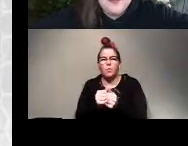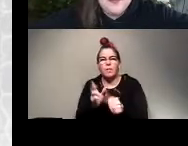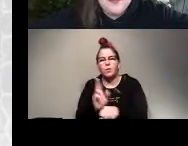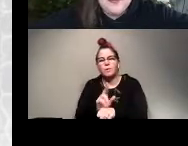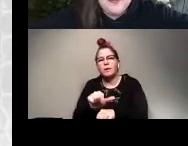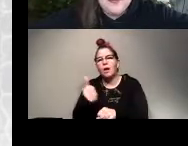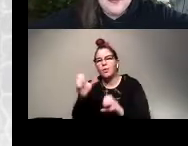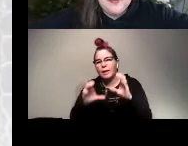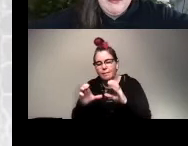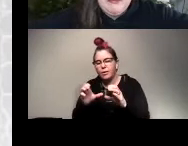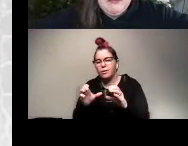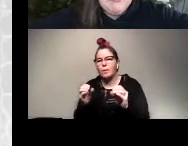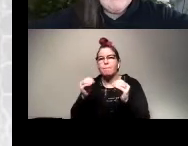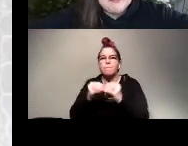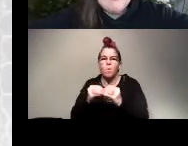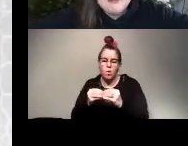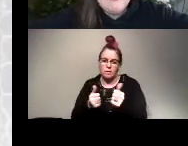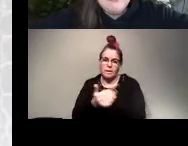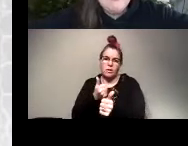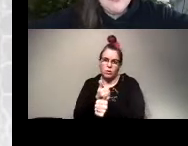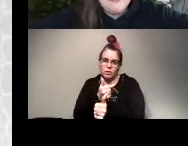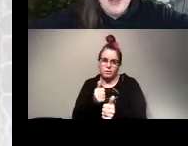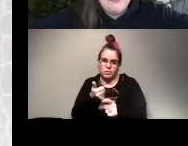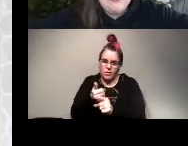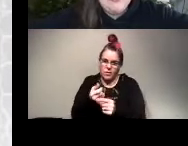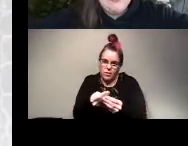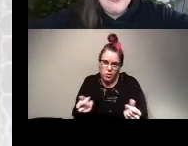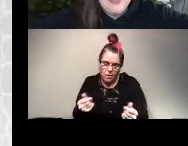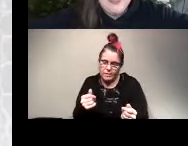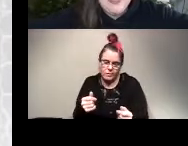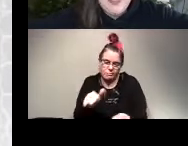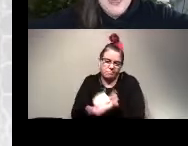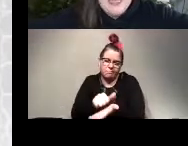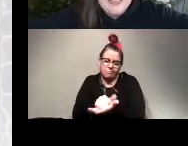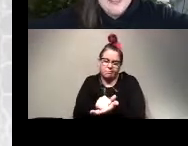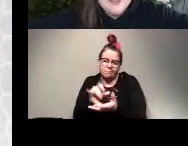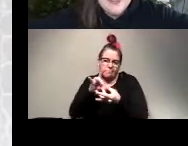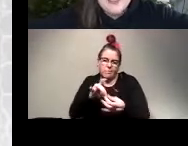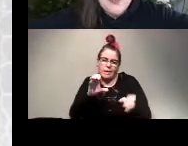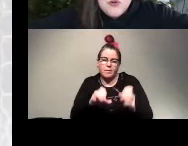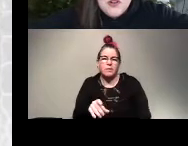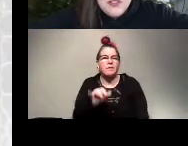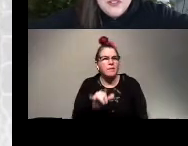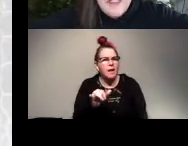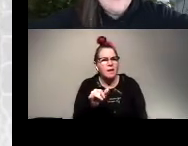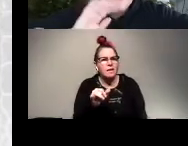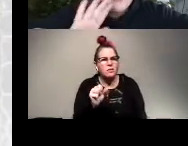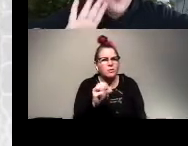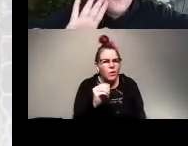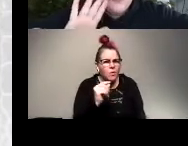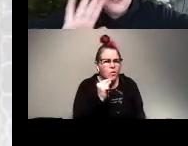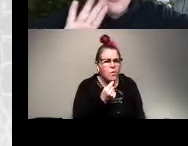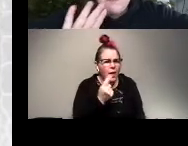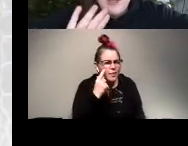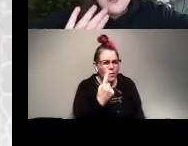more deadly to dissolve it. So that is so cool. I think this is like one